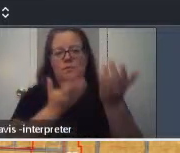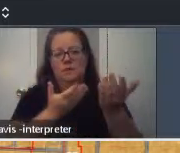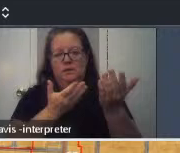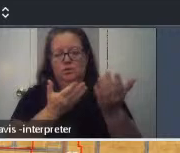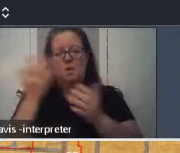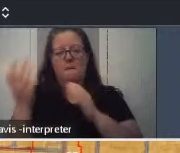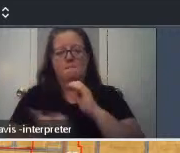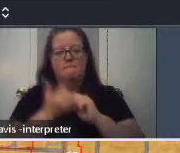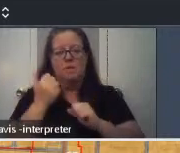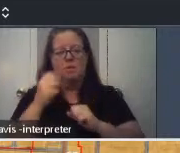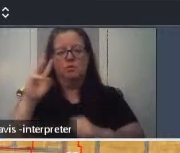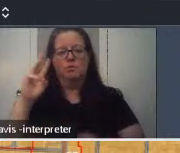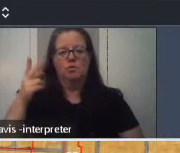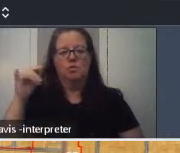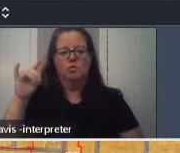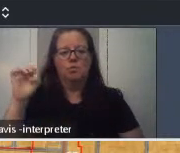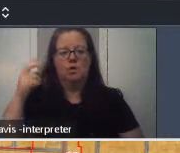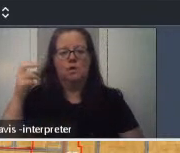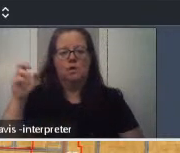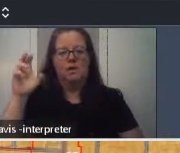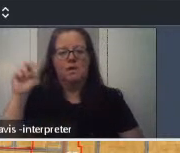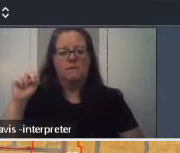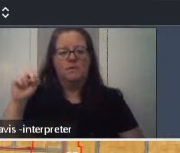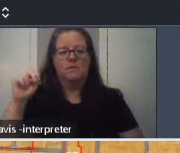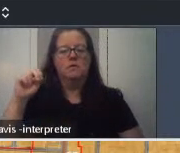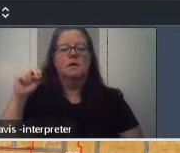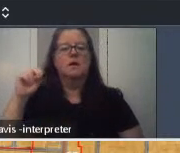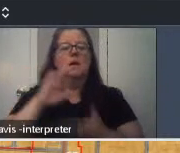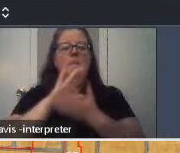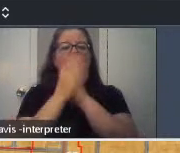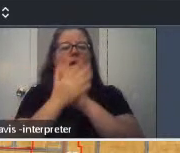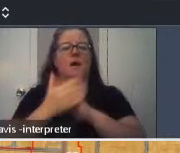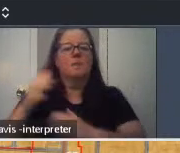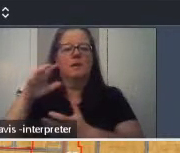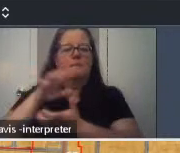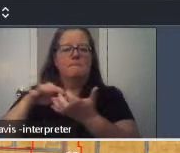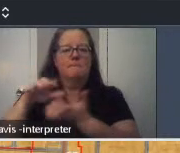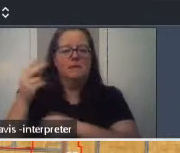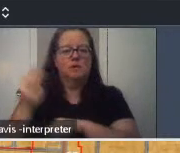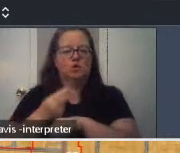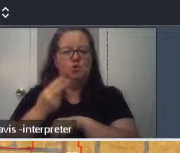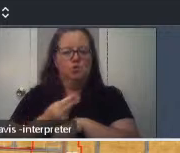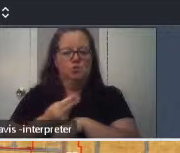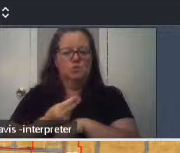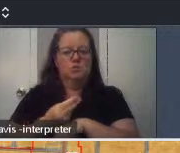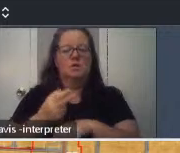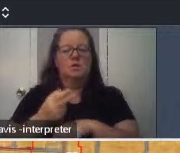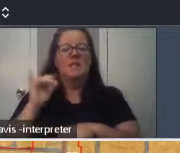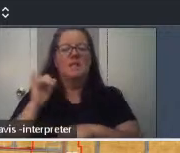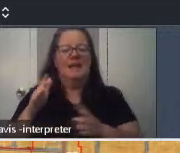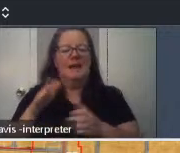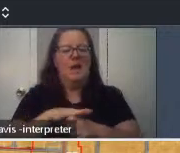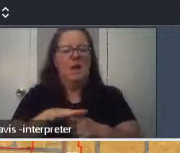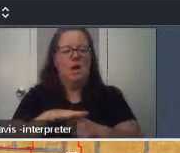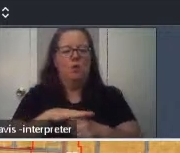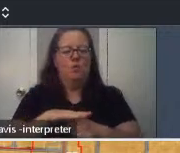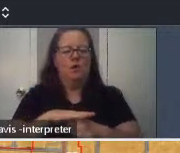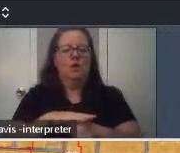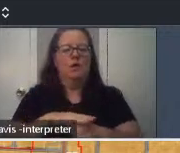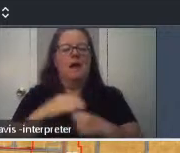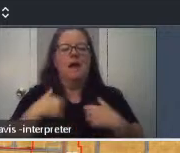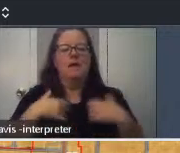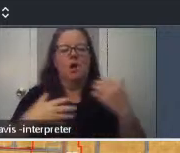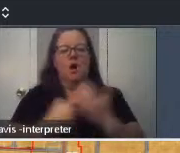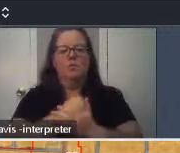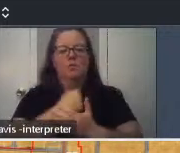majority of the Whitehaven Plaza site we would recommend as MU. We talked about in that small area plan some